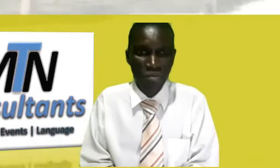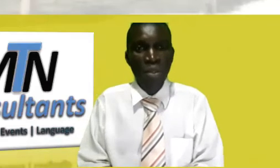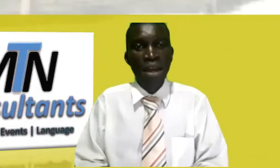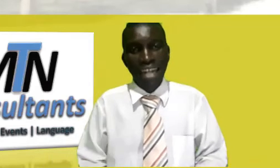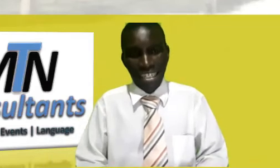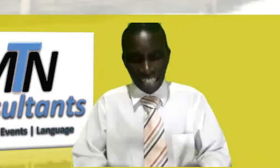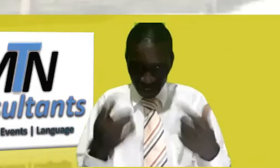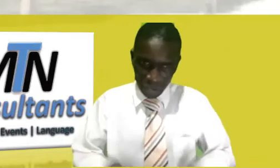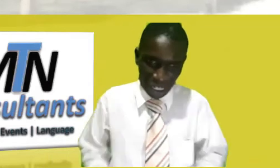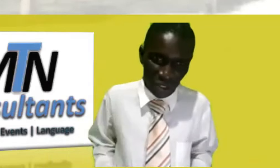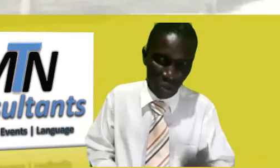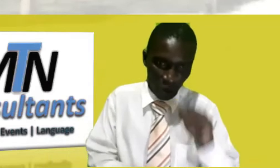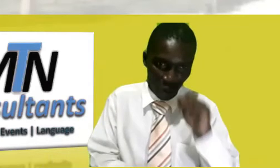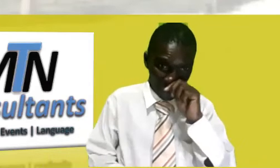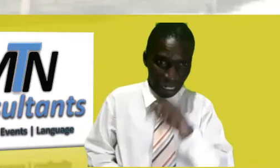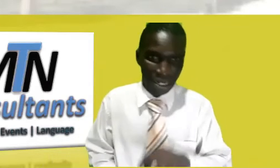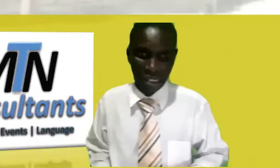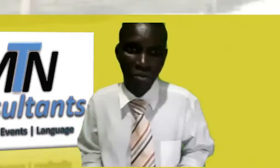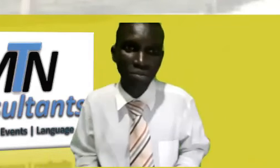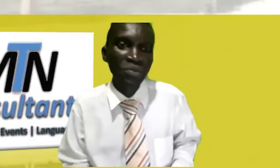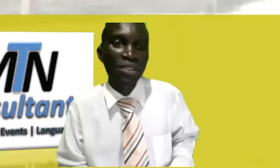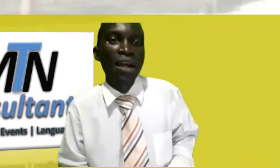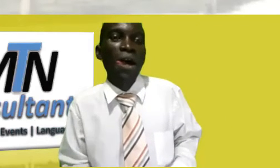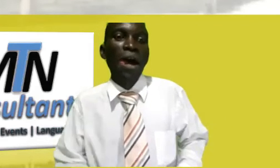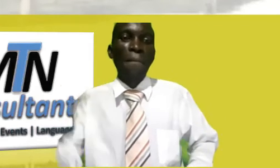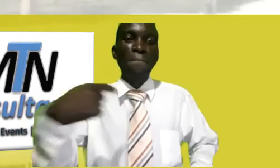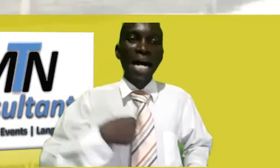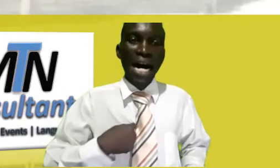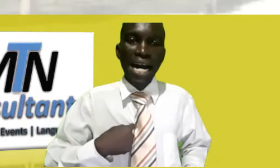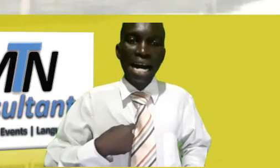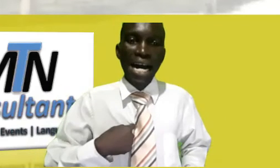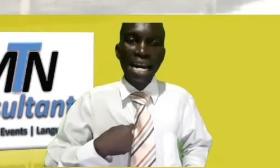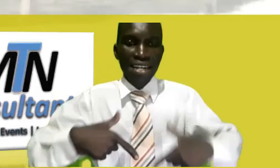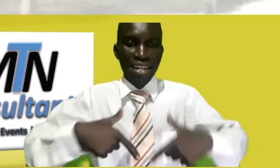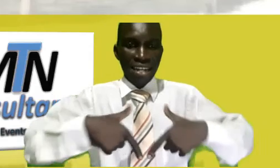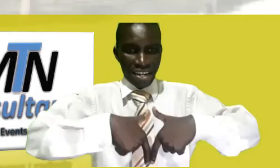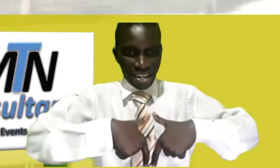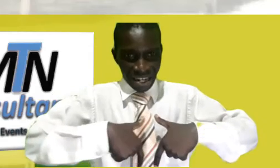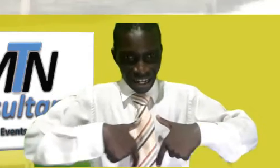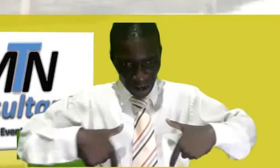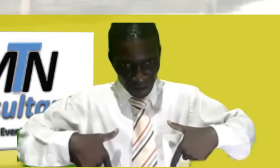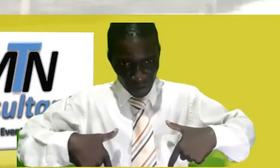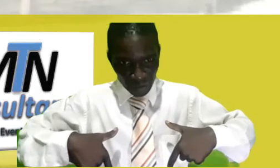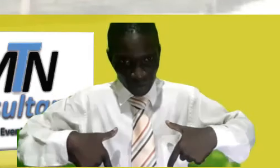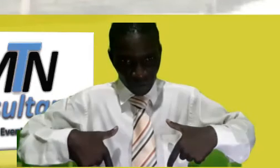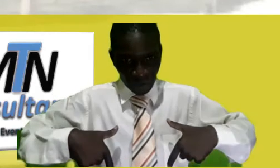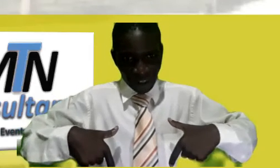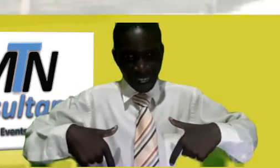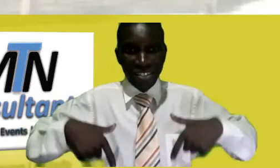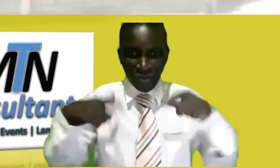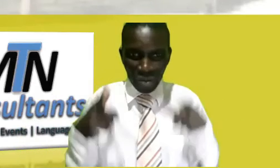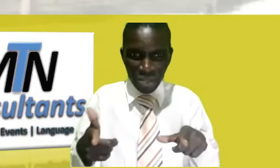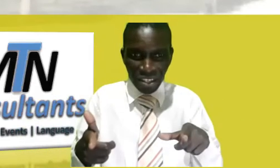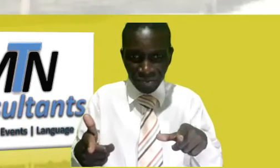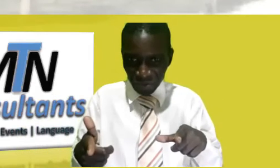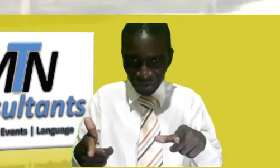name. Right, let's go back to what we are learning now. My name,